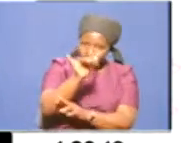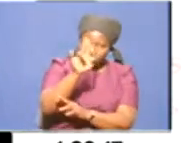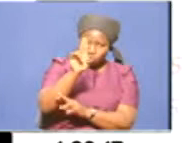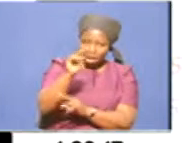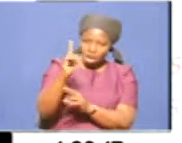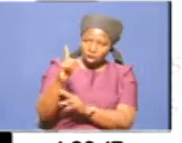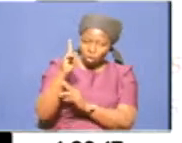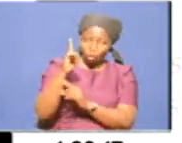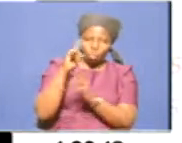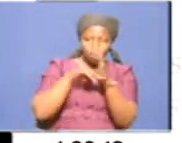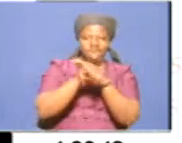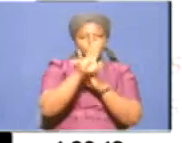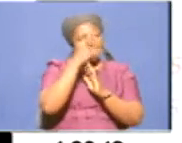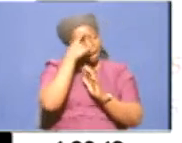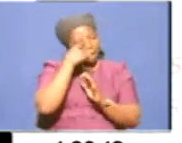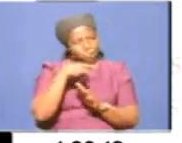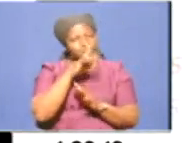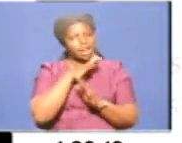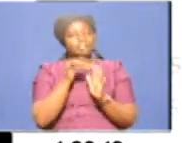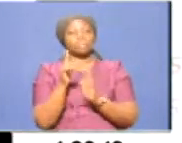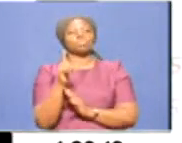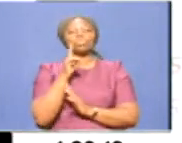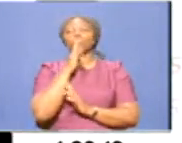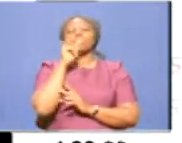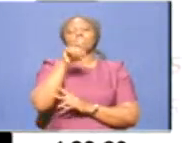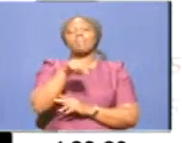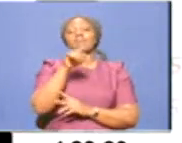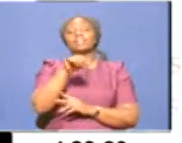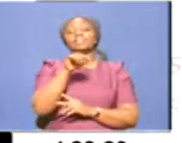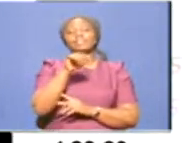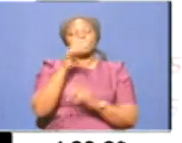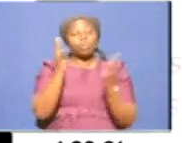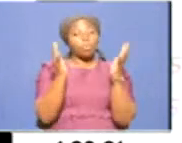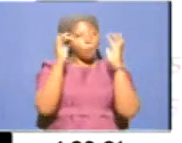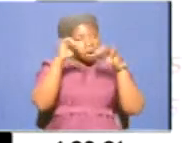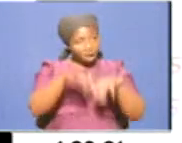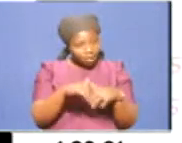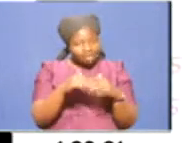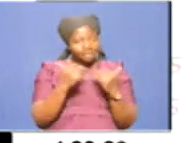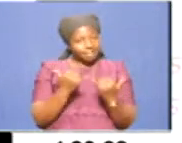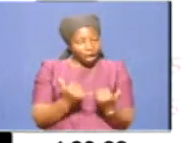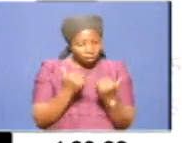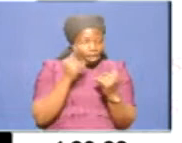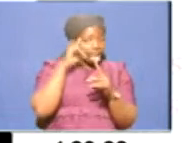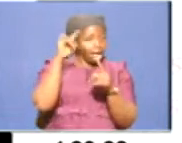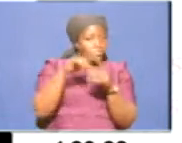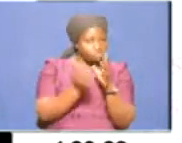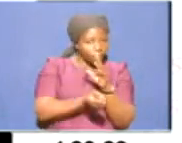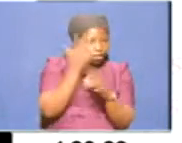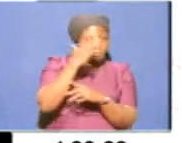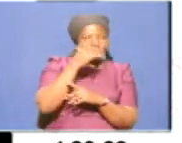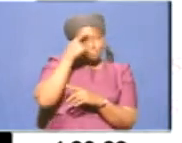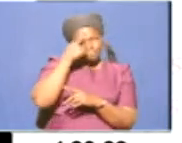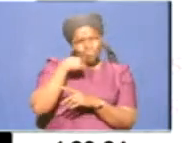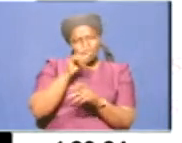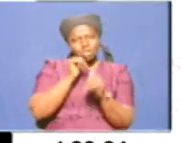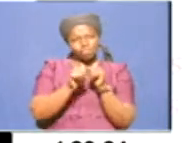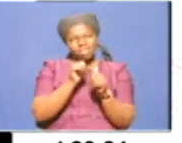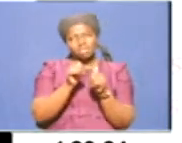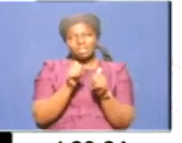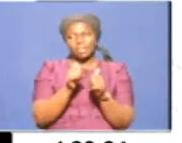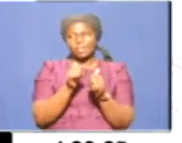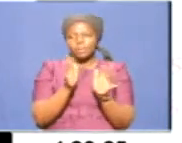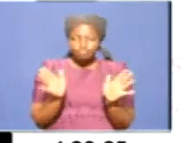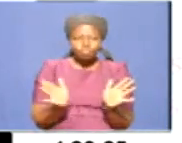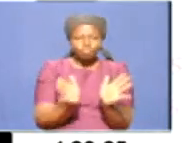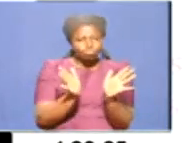their policies and laws. So this conference is basically, you know, coming up with policies that we are going to actually not really push,